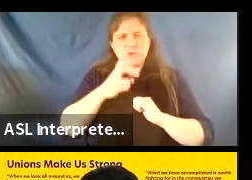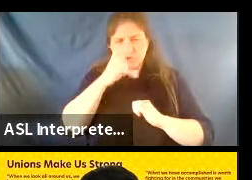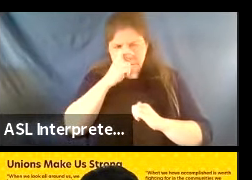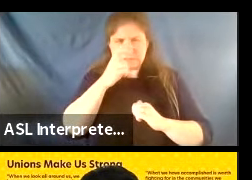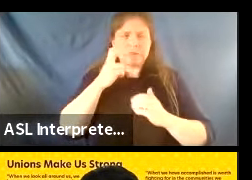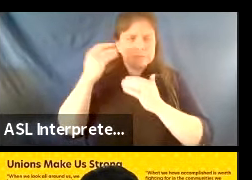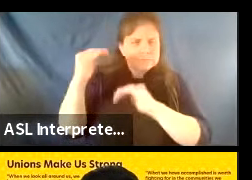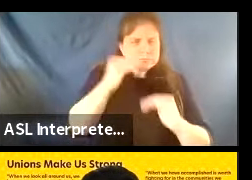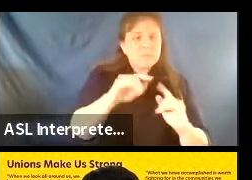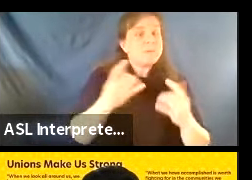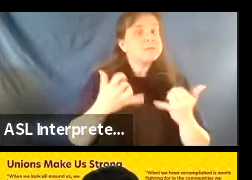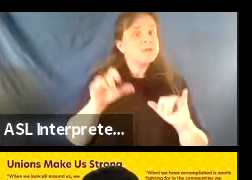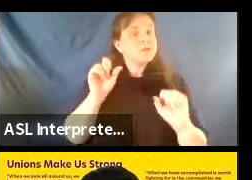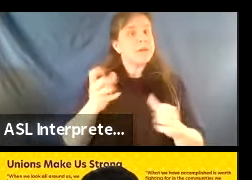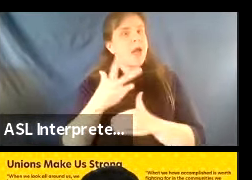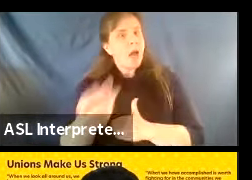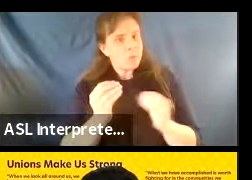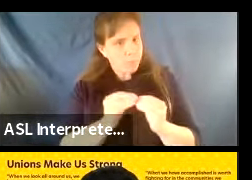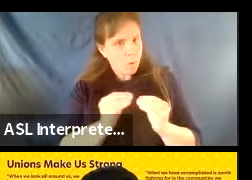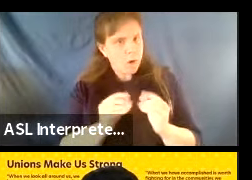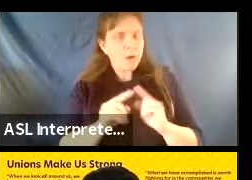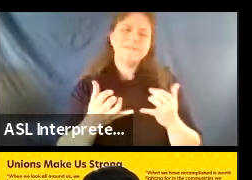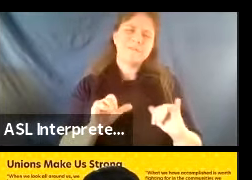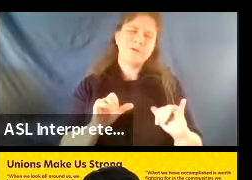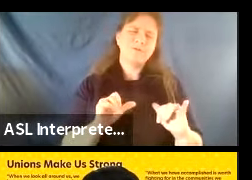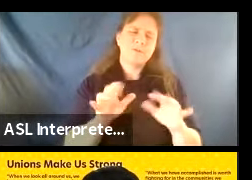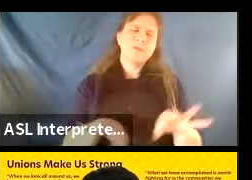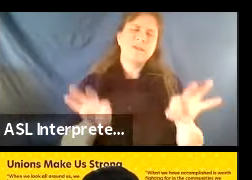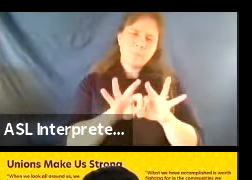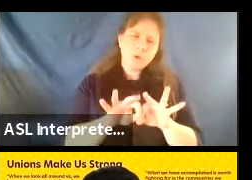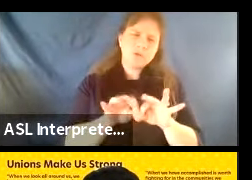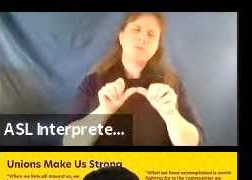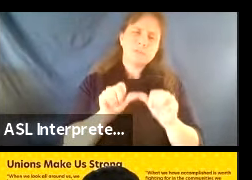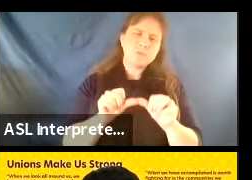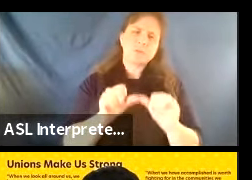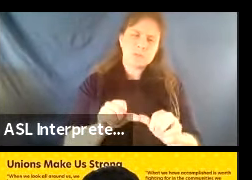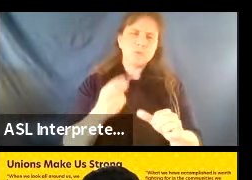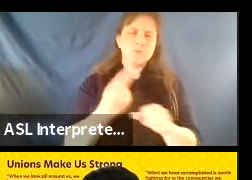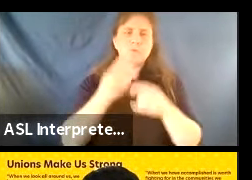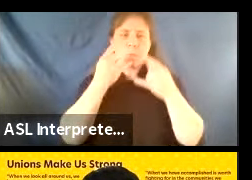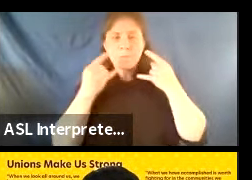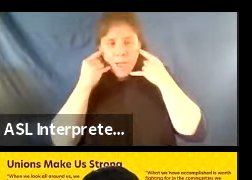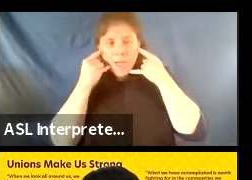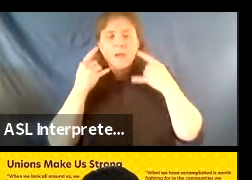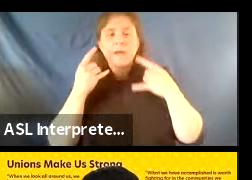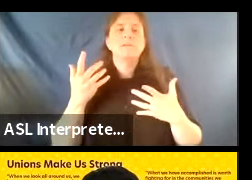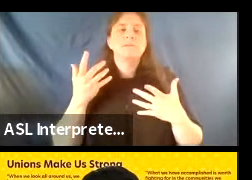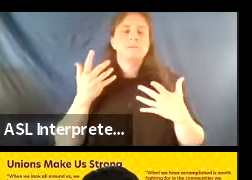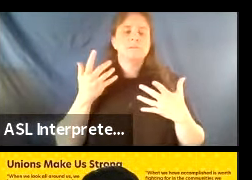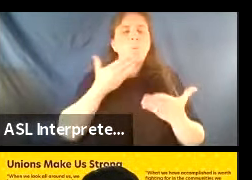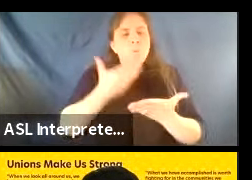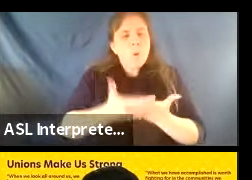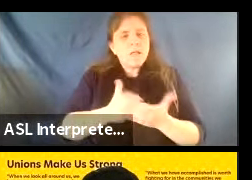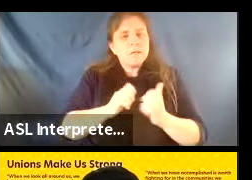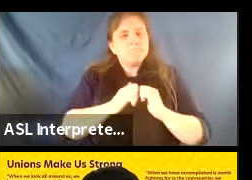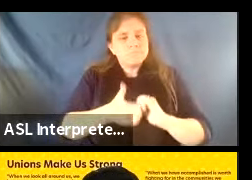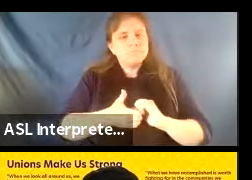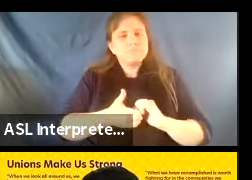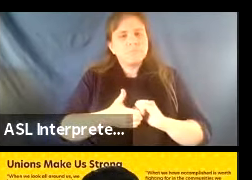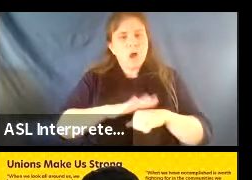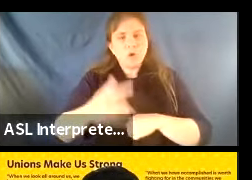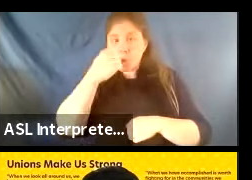guard down. We still need to be doing all the basic things we keep reiterating, but wearing a mask, having it be well-fitting over your nose and mouth, keeping your